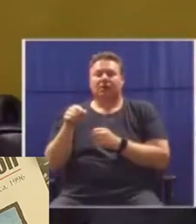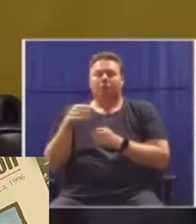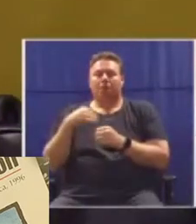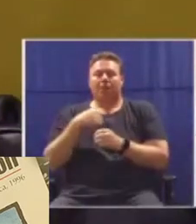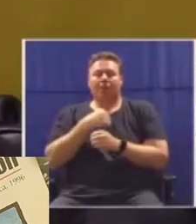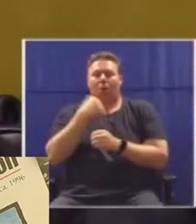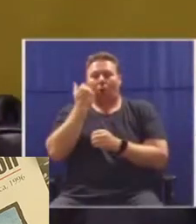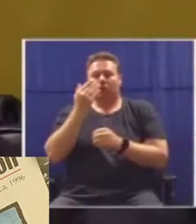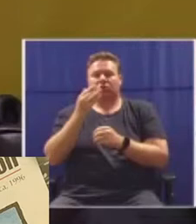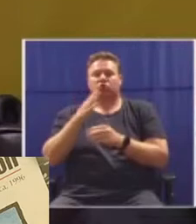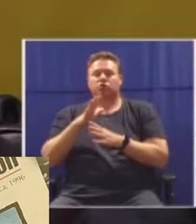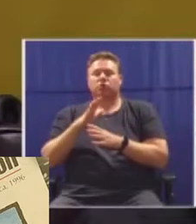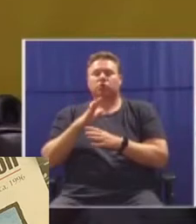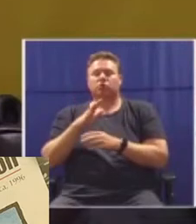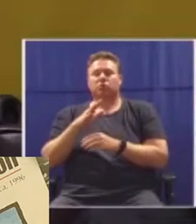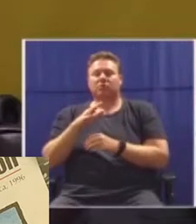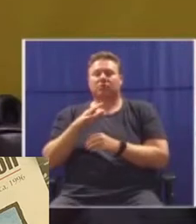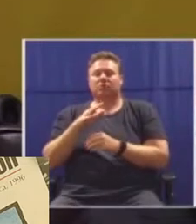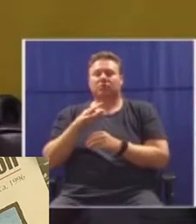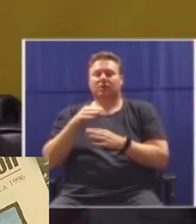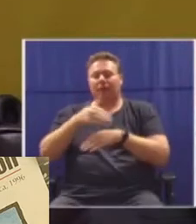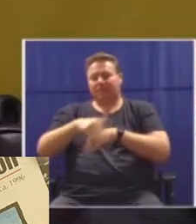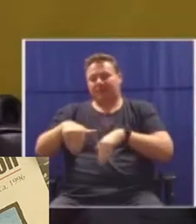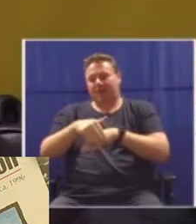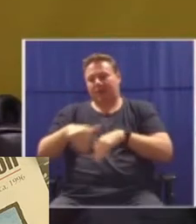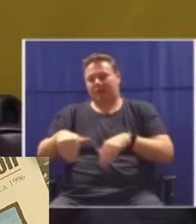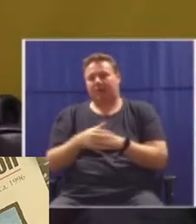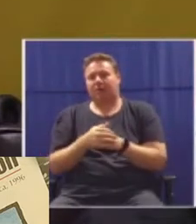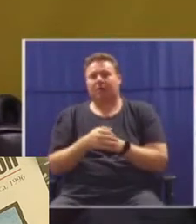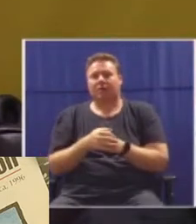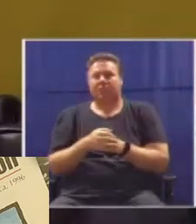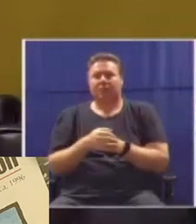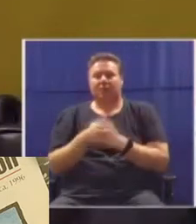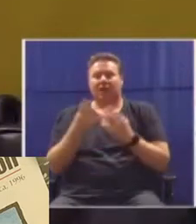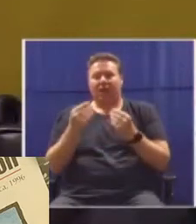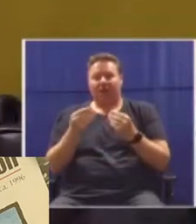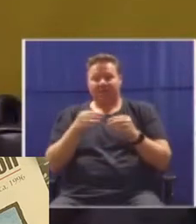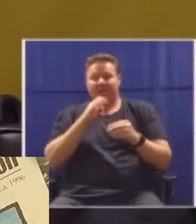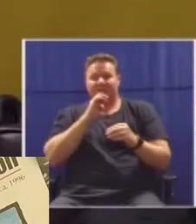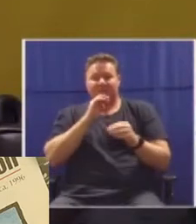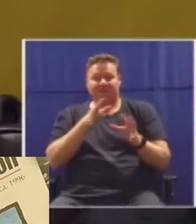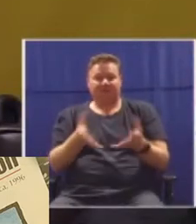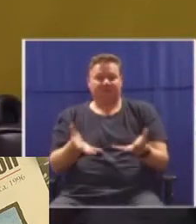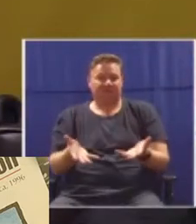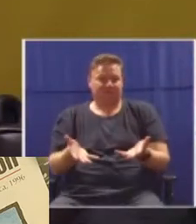so by informing the chairperson. Do we have a quorum present?